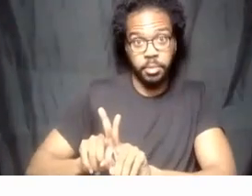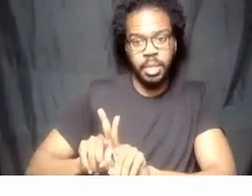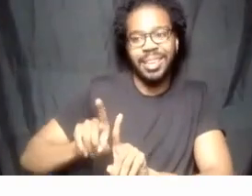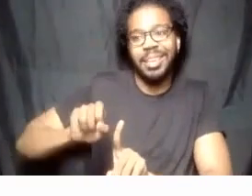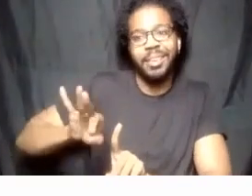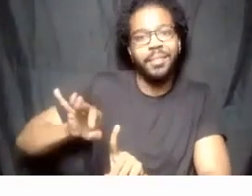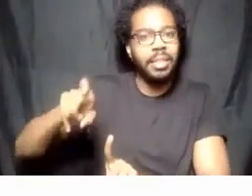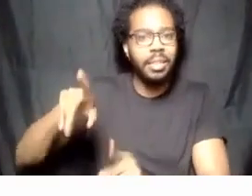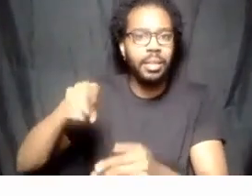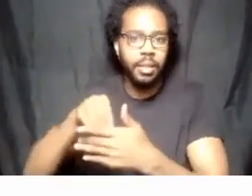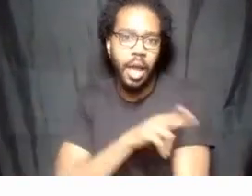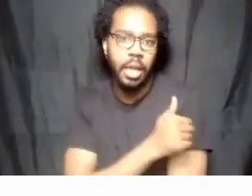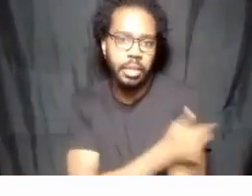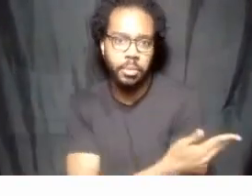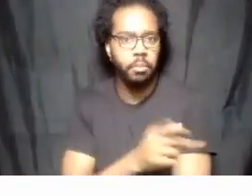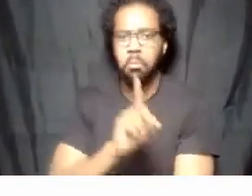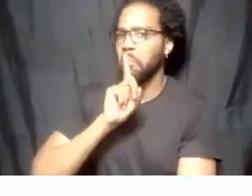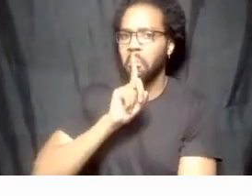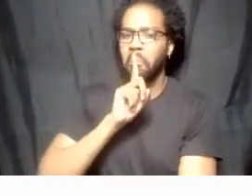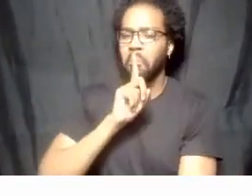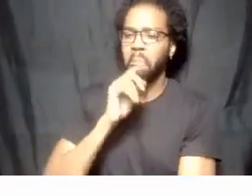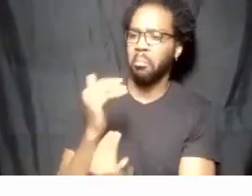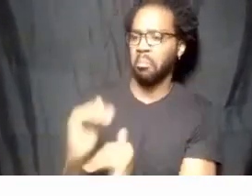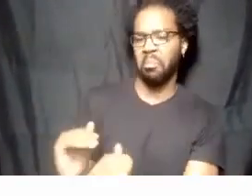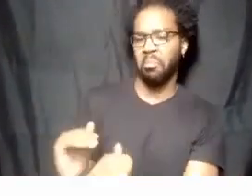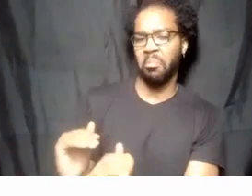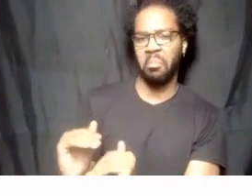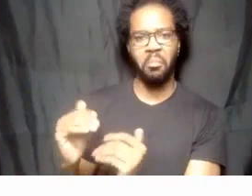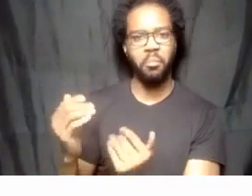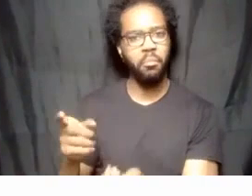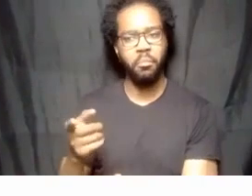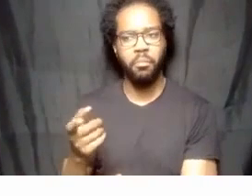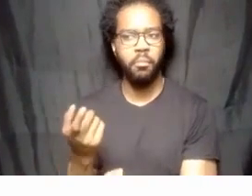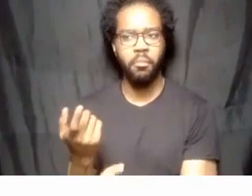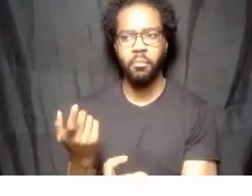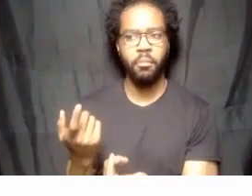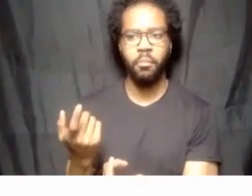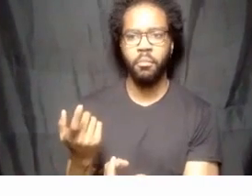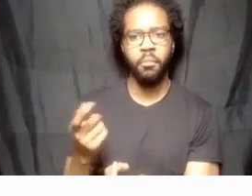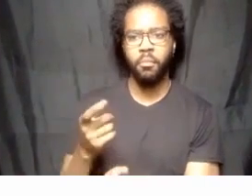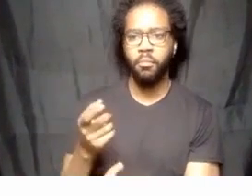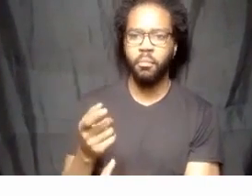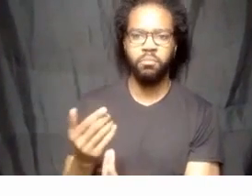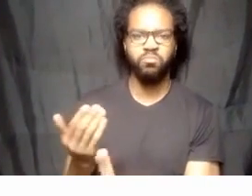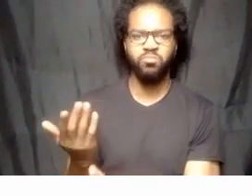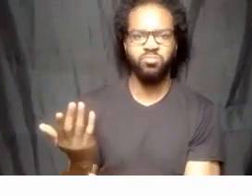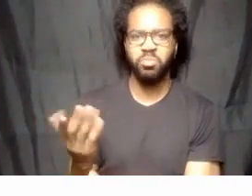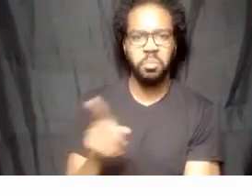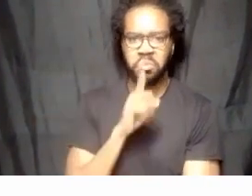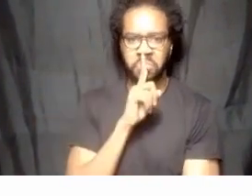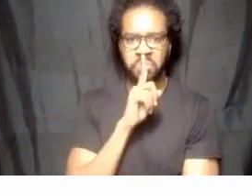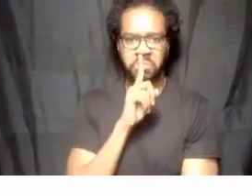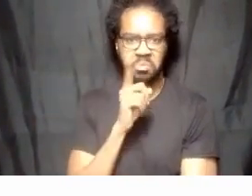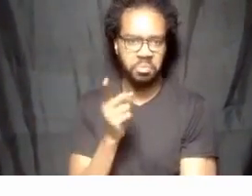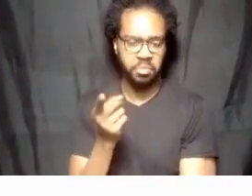that there wouldn't be the restriction on, that they would be able to be paid for the services provided in that